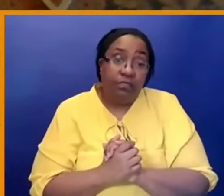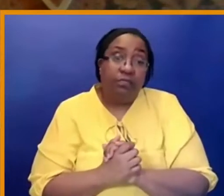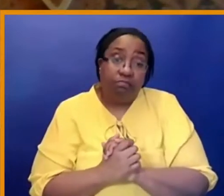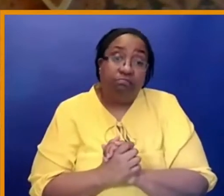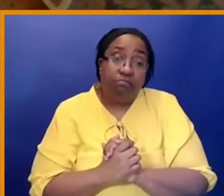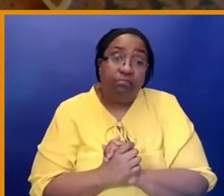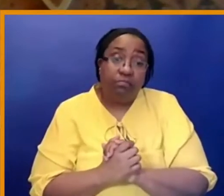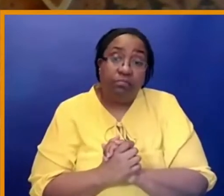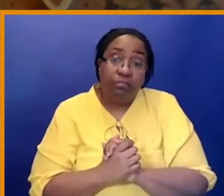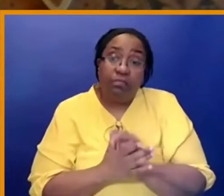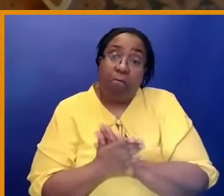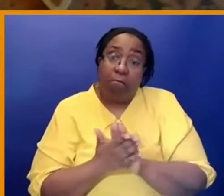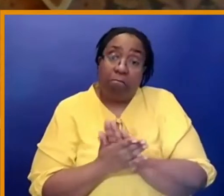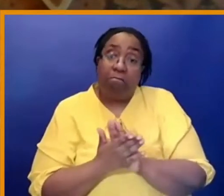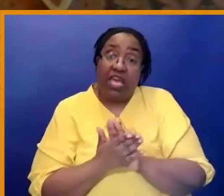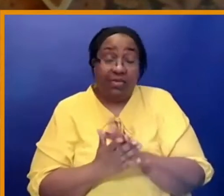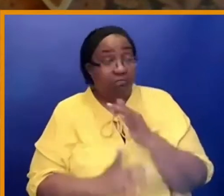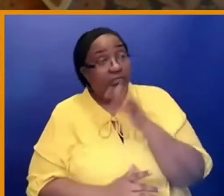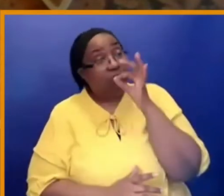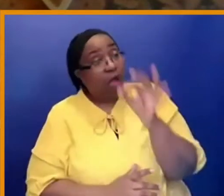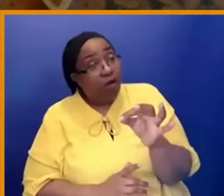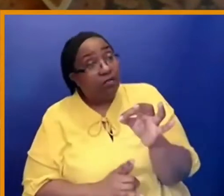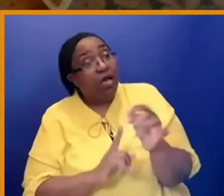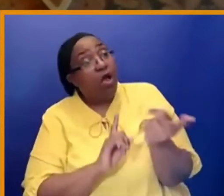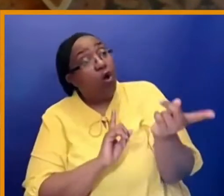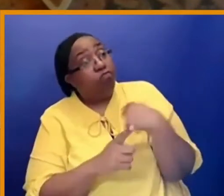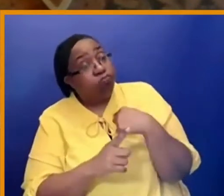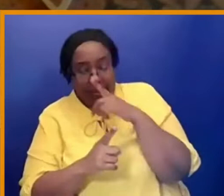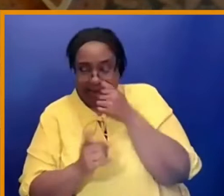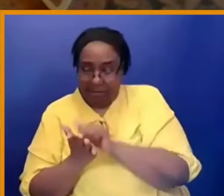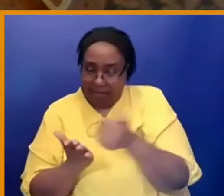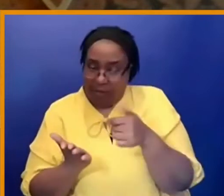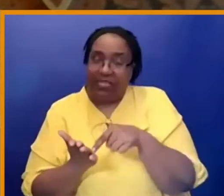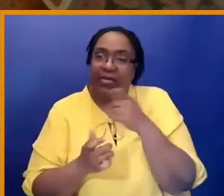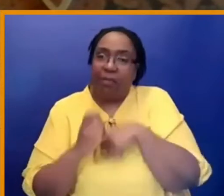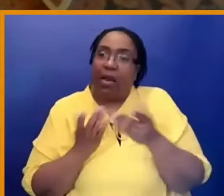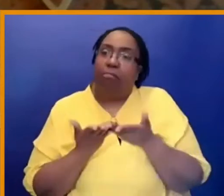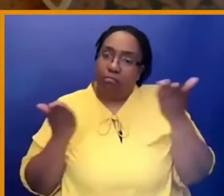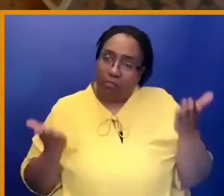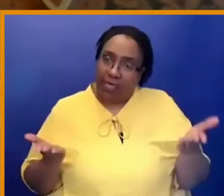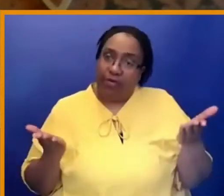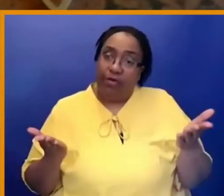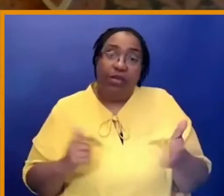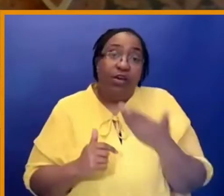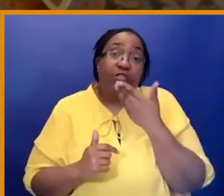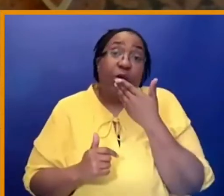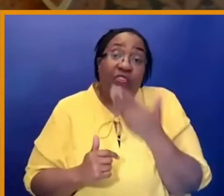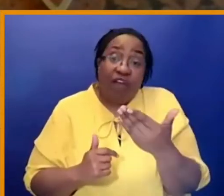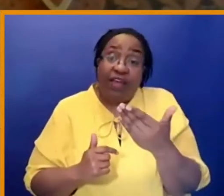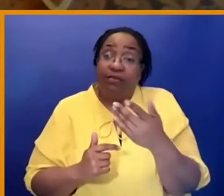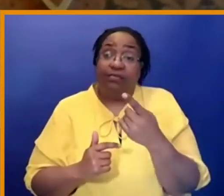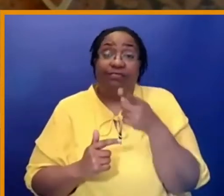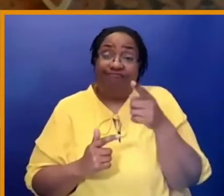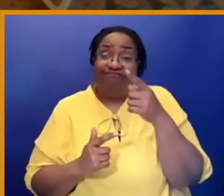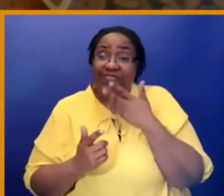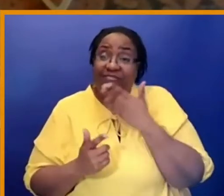have their answers and questions published as well, and everyone's treated equally. And I thank the movers of the motion for accepting Amendment 1.